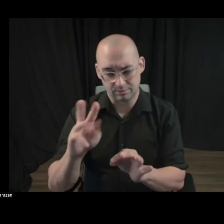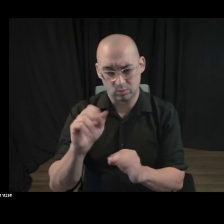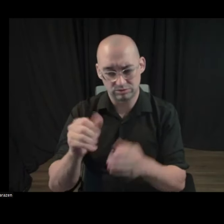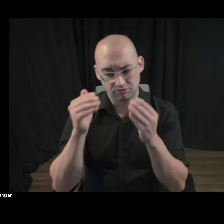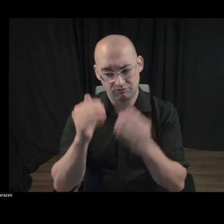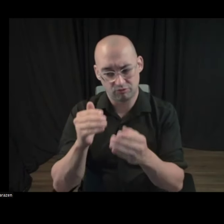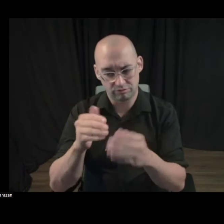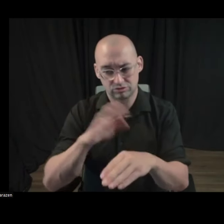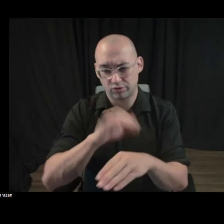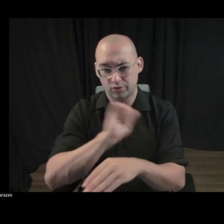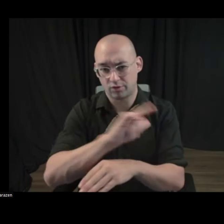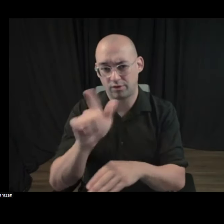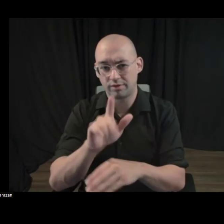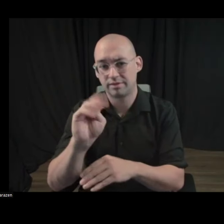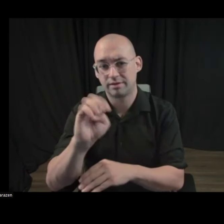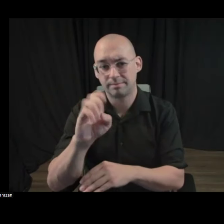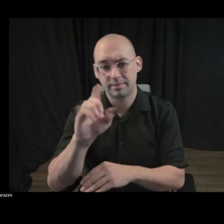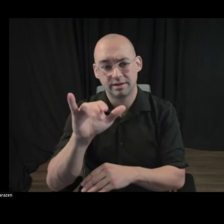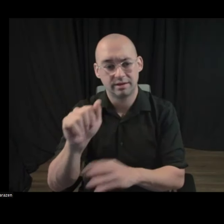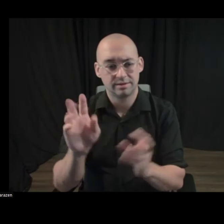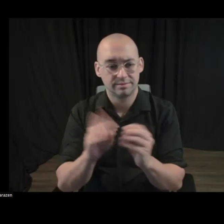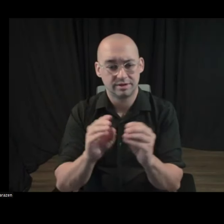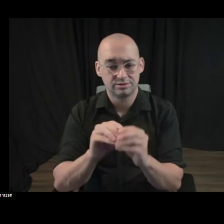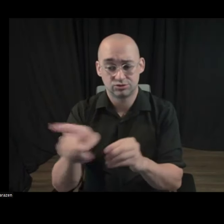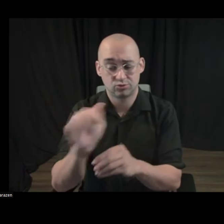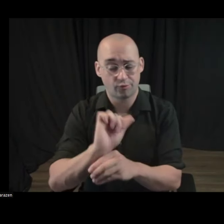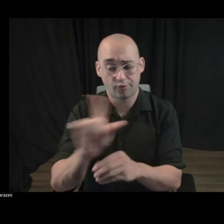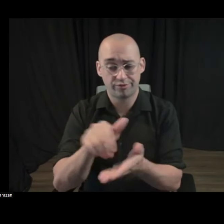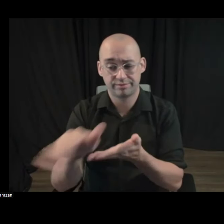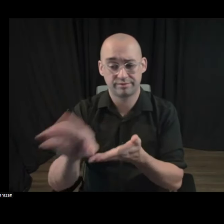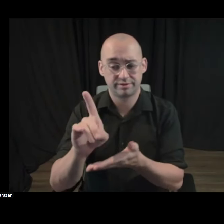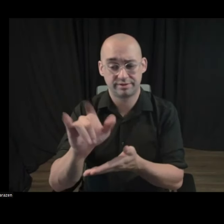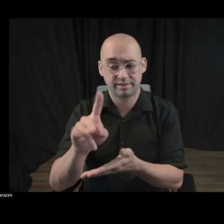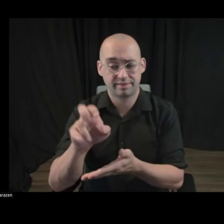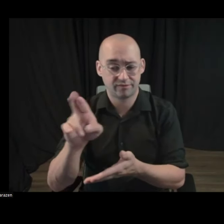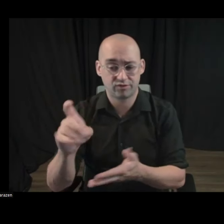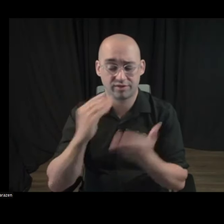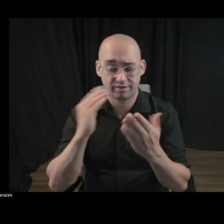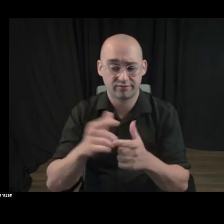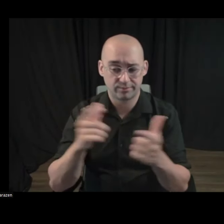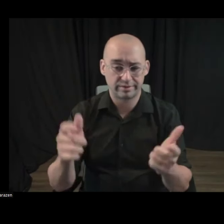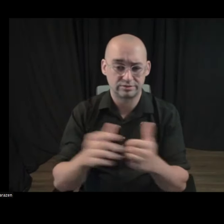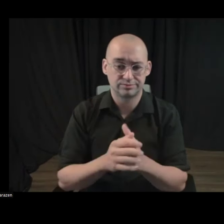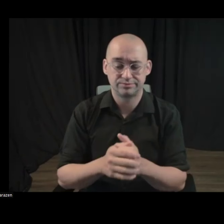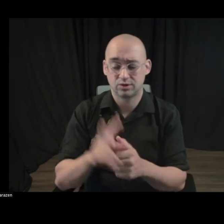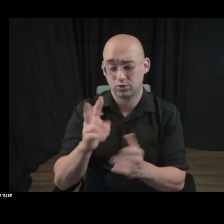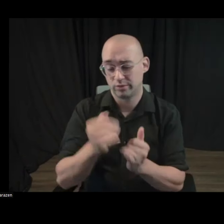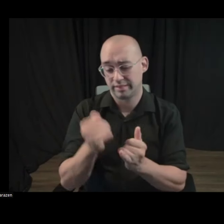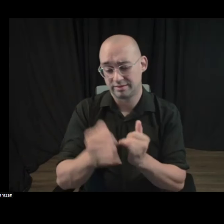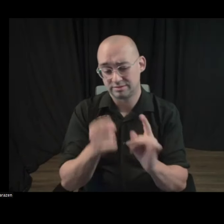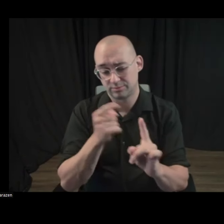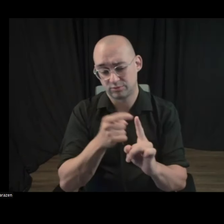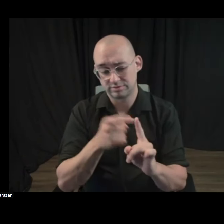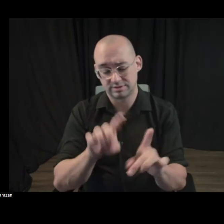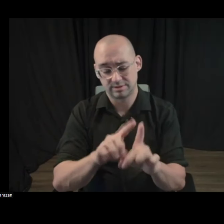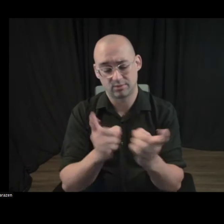media events, and you all delivered. So thank you very much. Two last points about the Department of